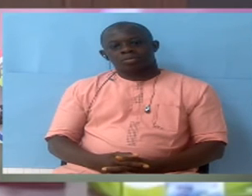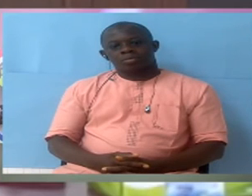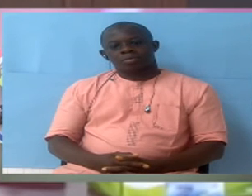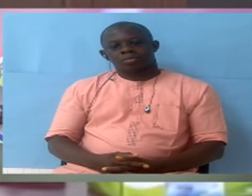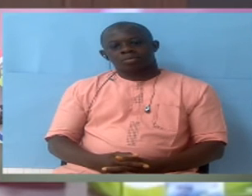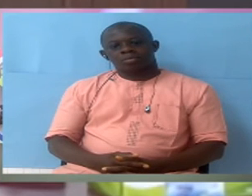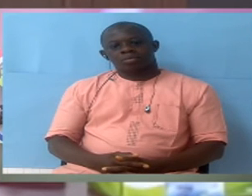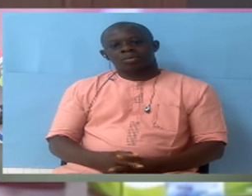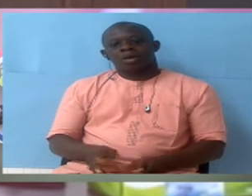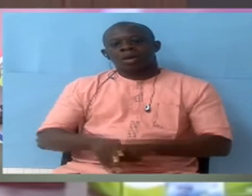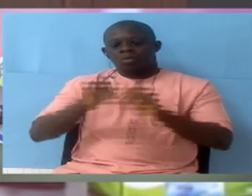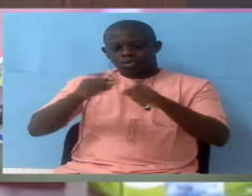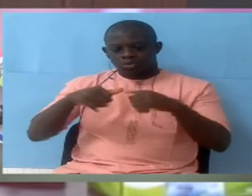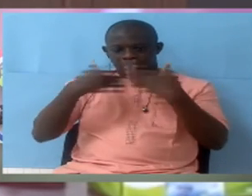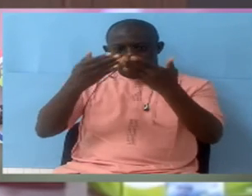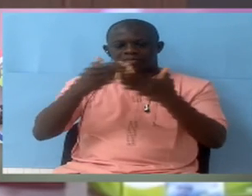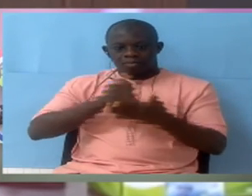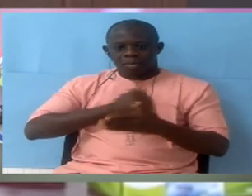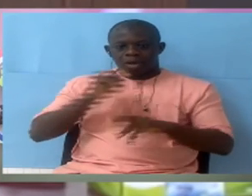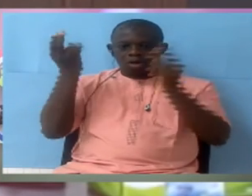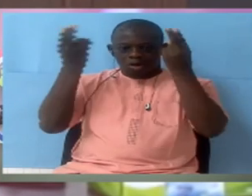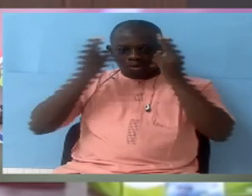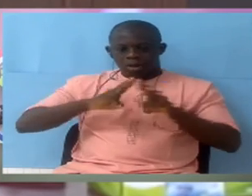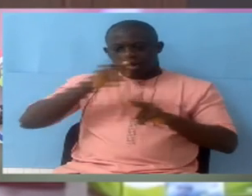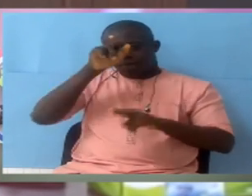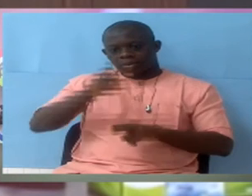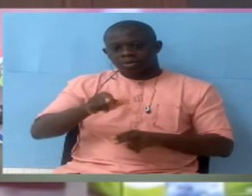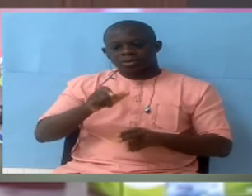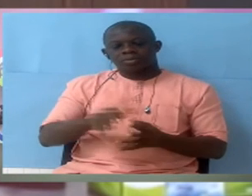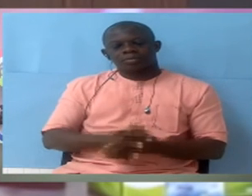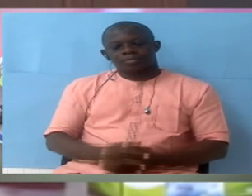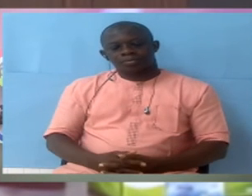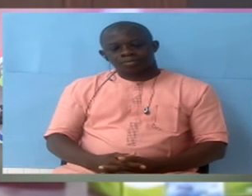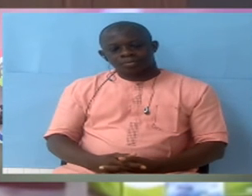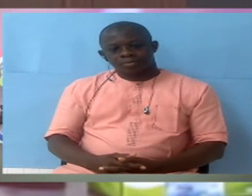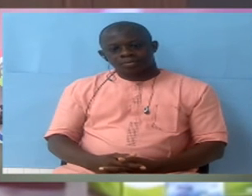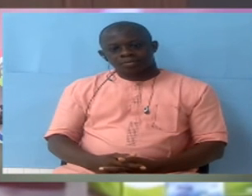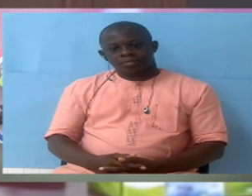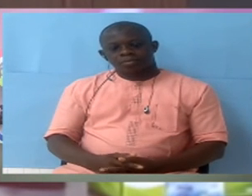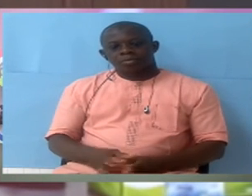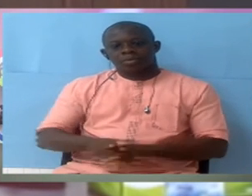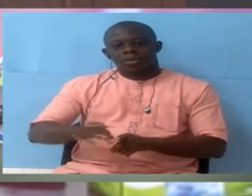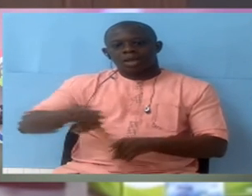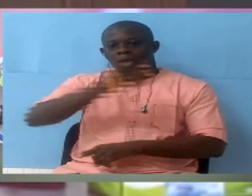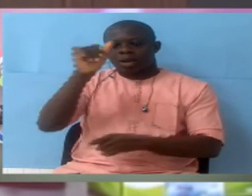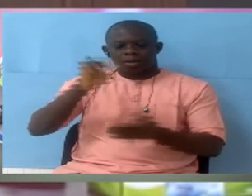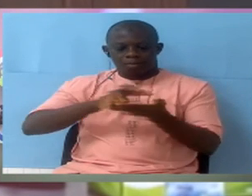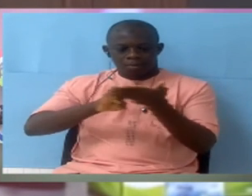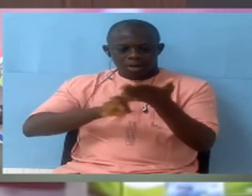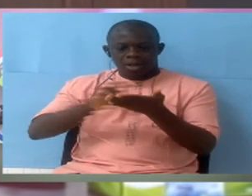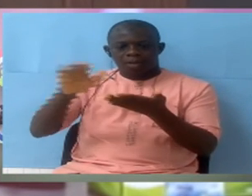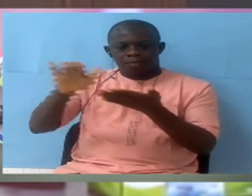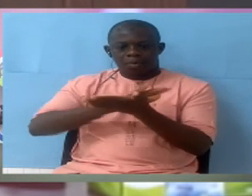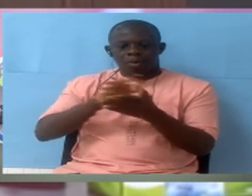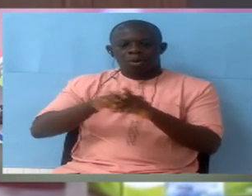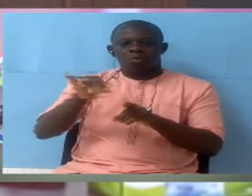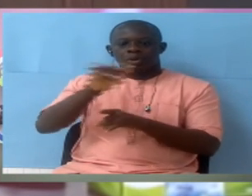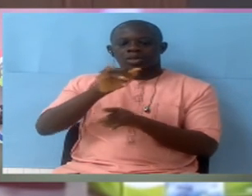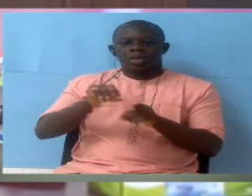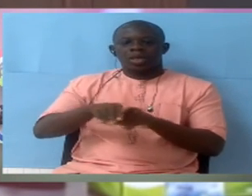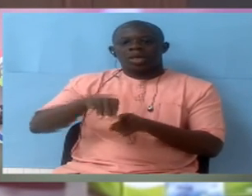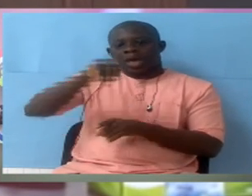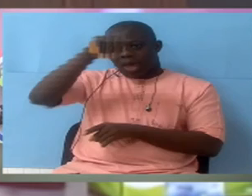be given to my lawyer. Bu ko defé ñu mën ko jox suma lawyer bi. And the medical paper that the Egyptian doctor gave